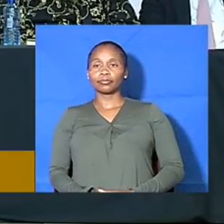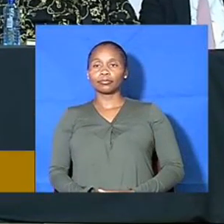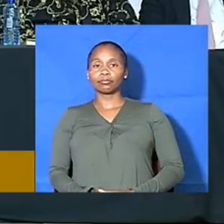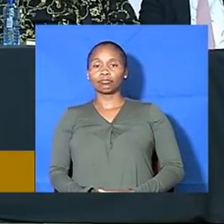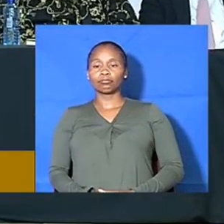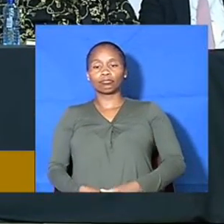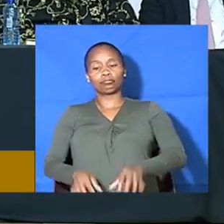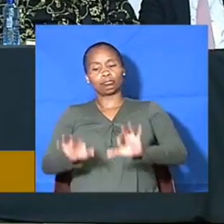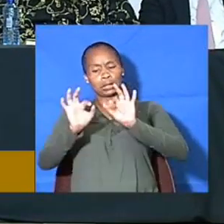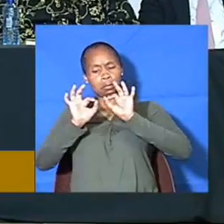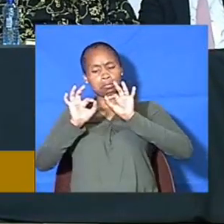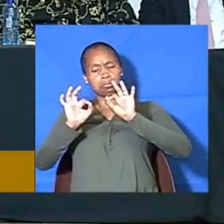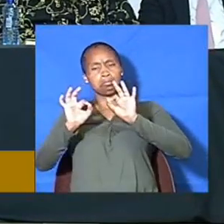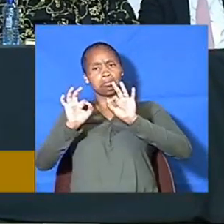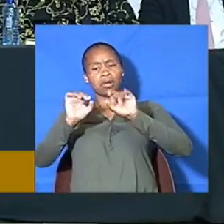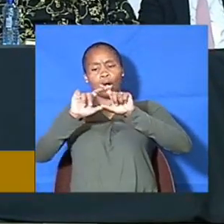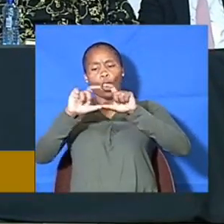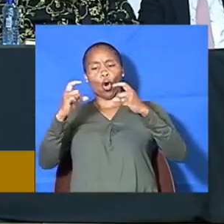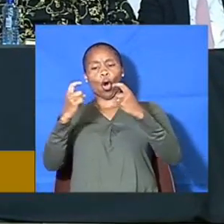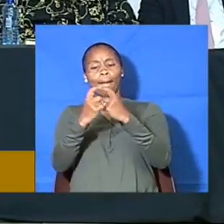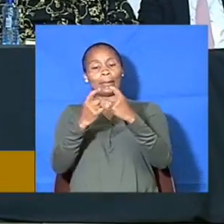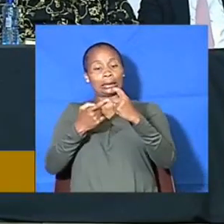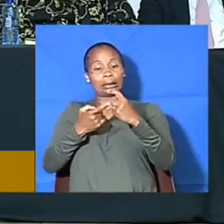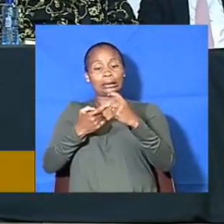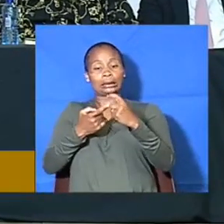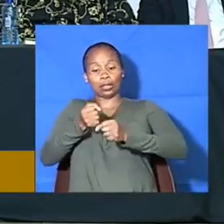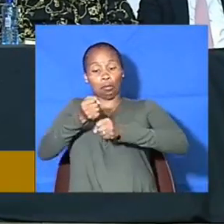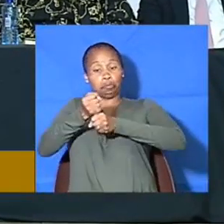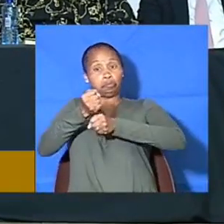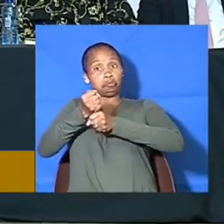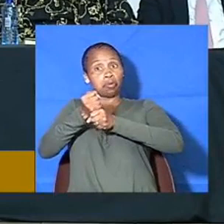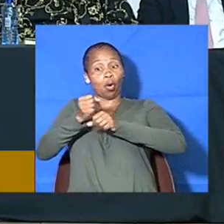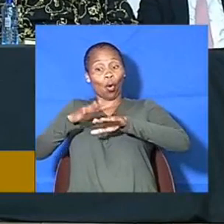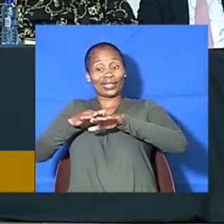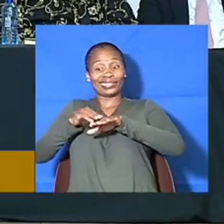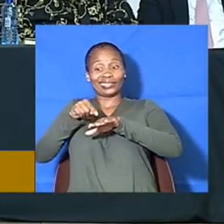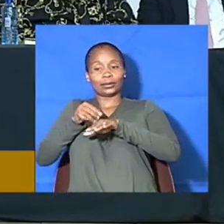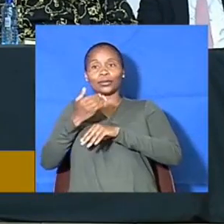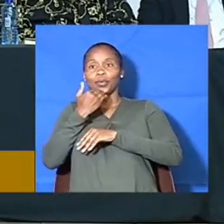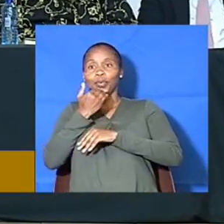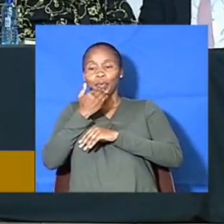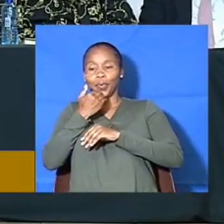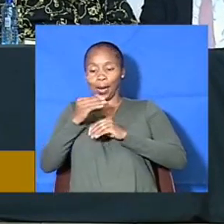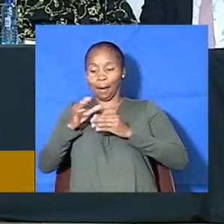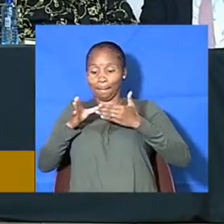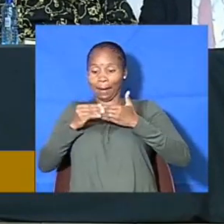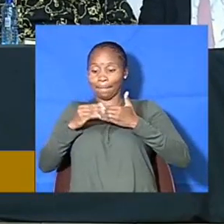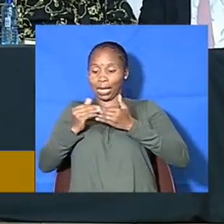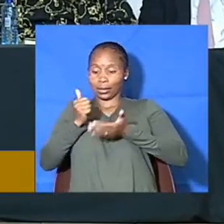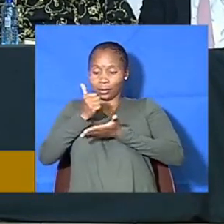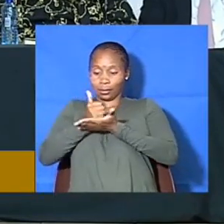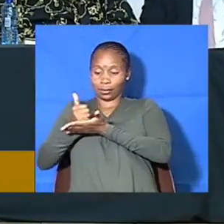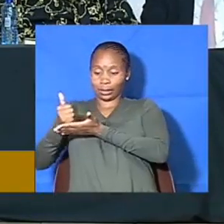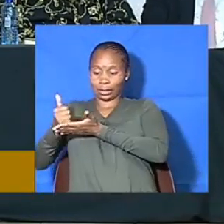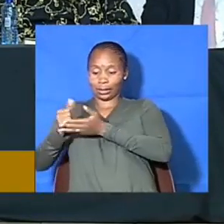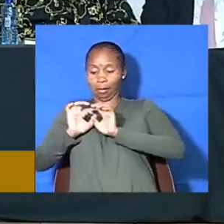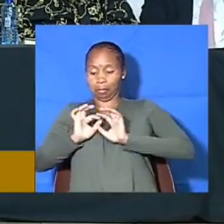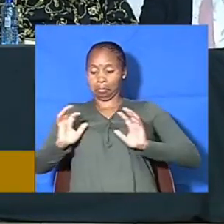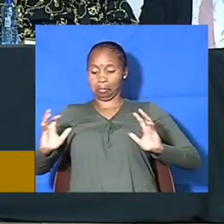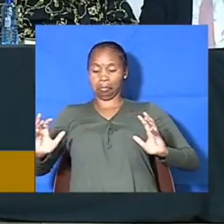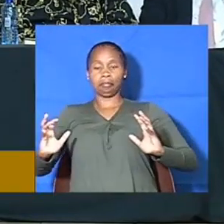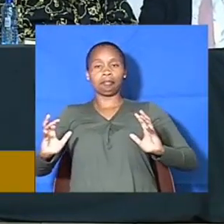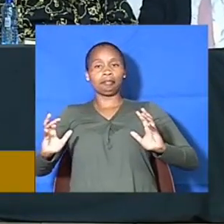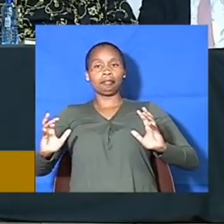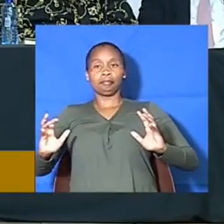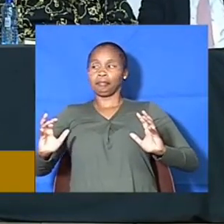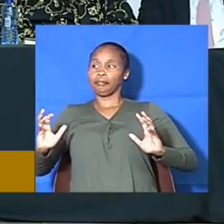Waimeleji. Yes. May I see if there is a leadership from the province in health, officials